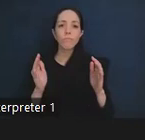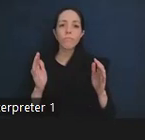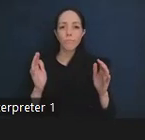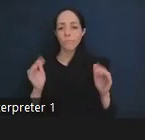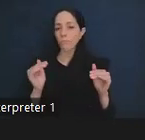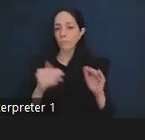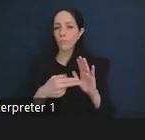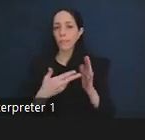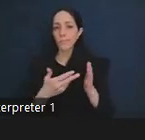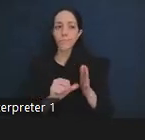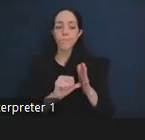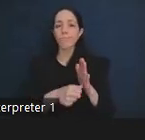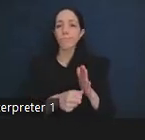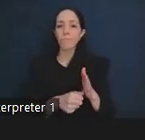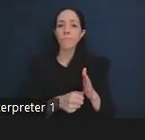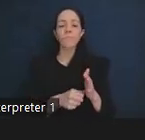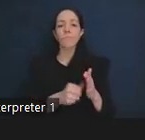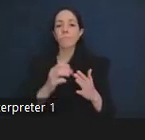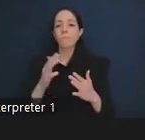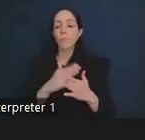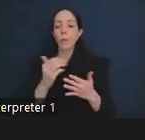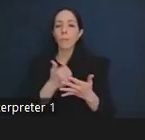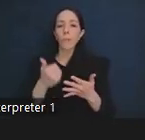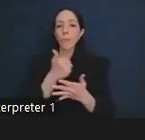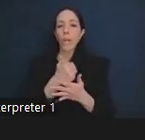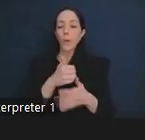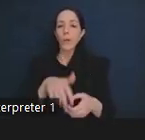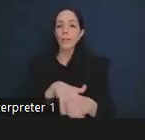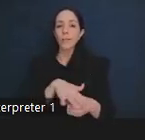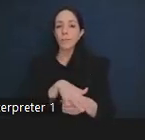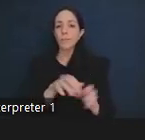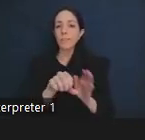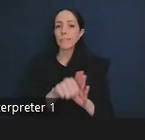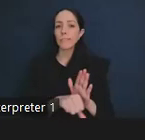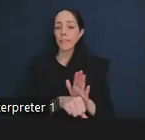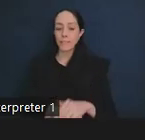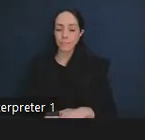in different areas of the state, as well as